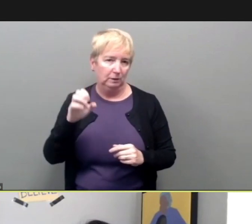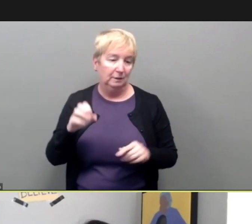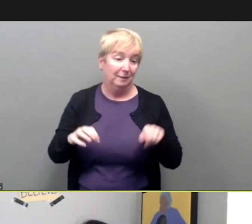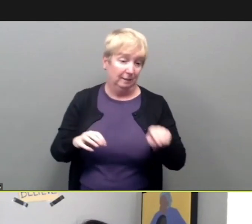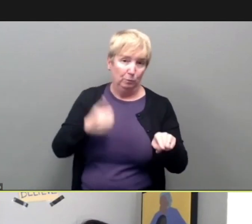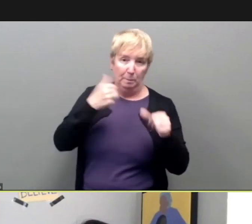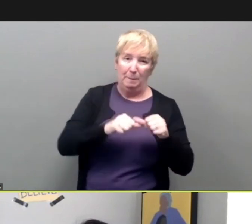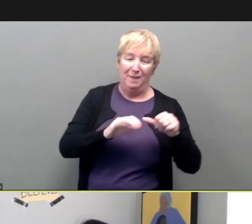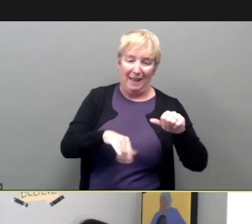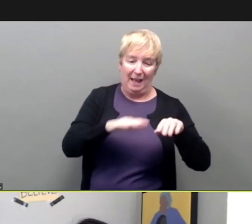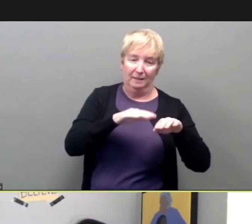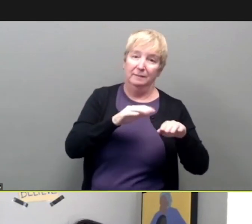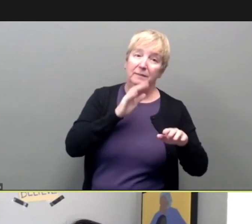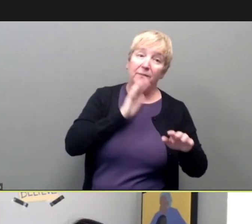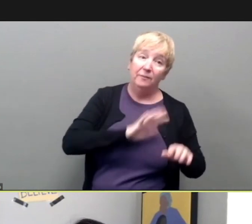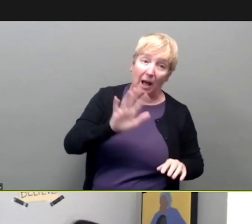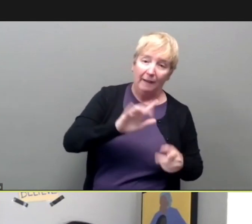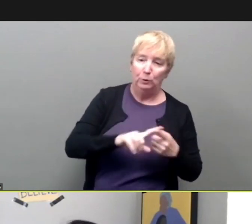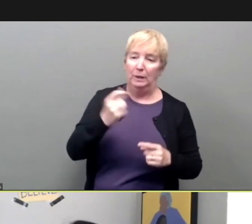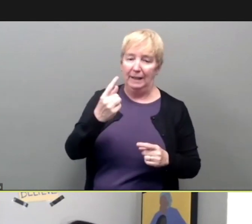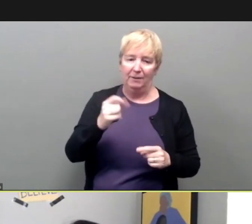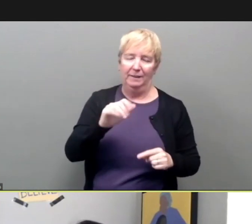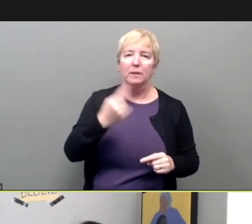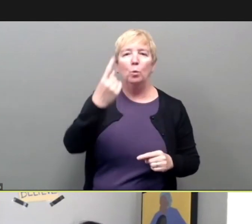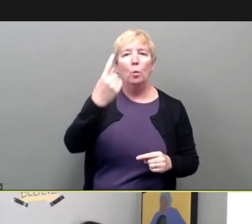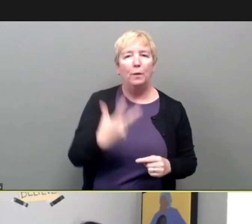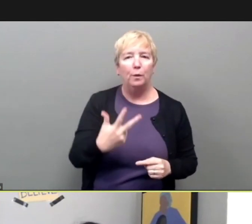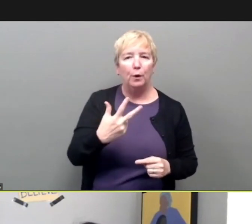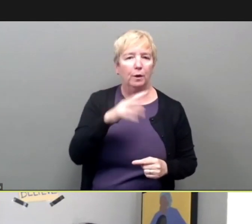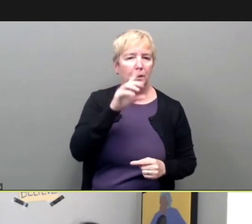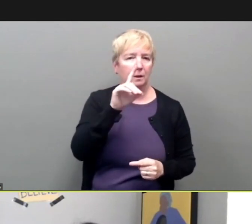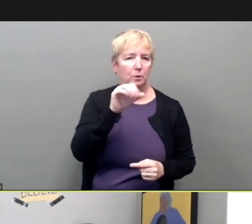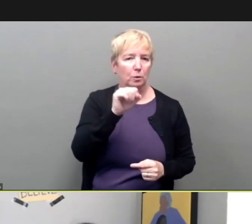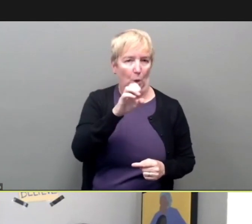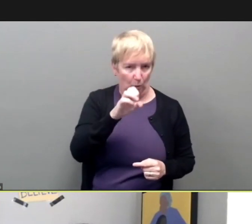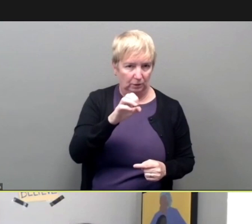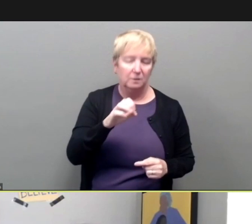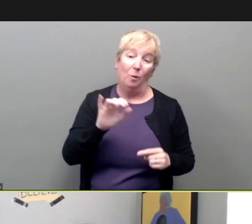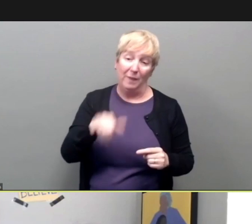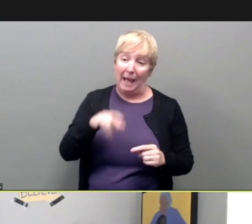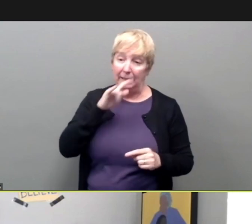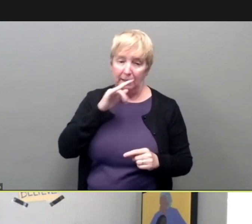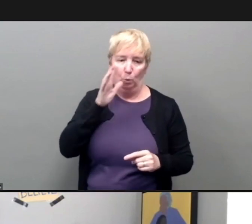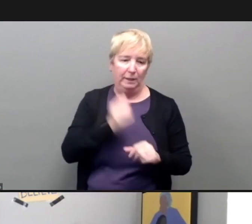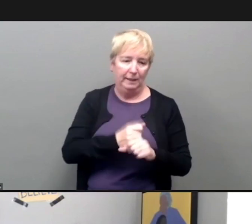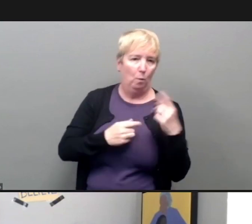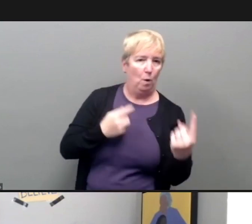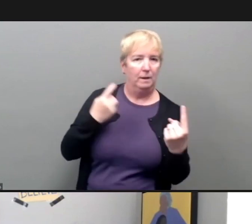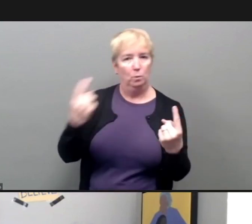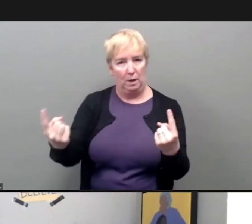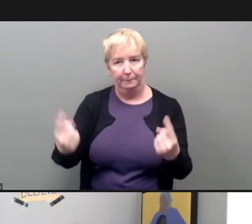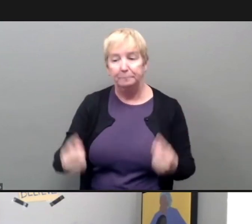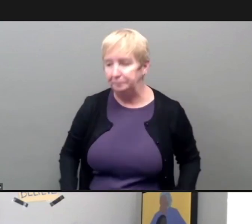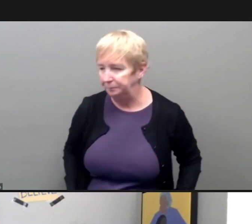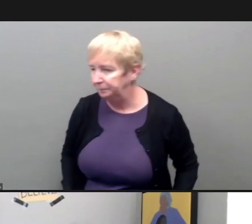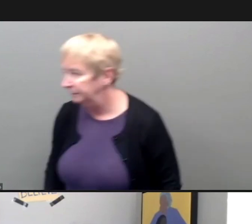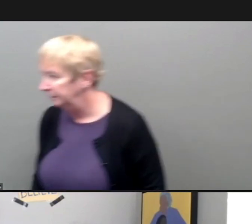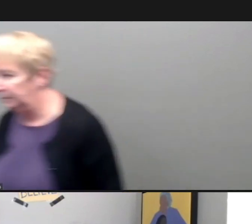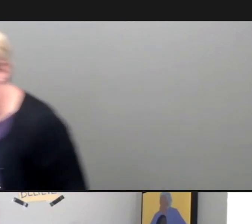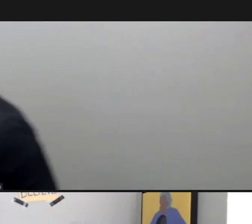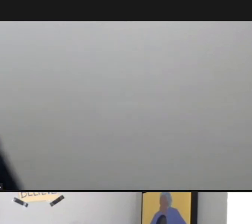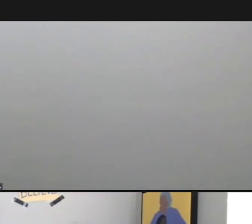dose when you're 11, and then when you turn 12, you get the full dose. Yeah, but you're right, Julia. There are many